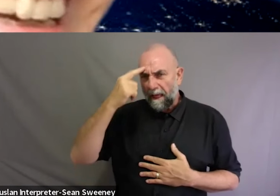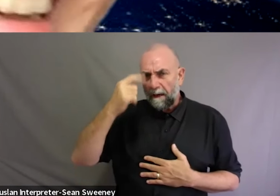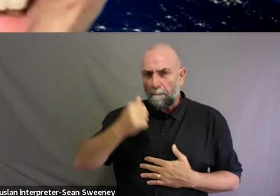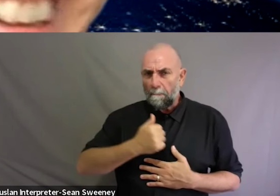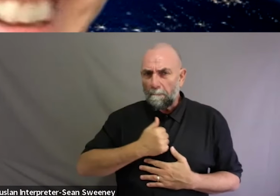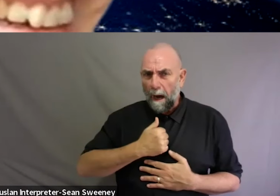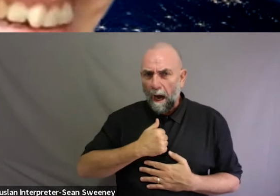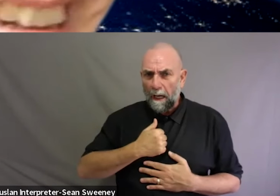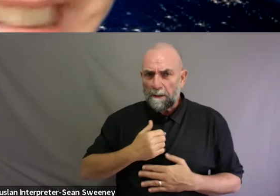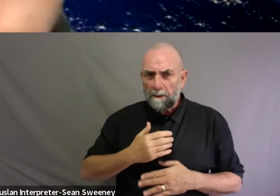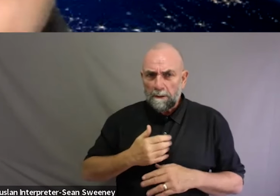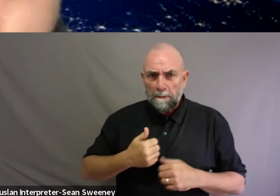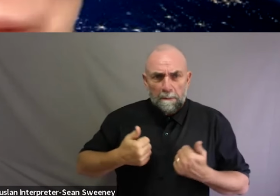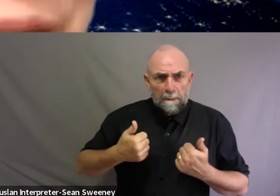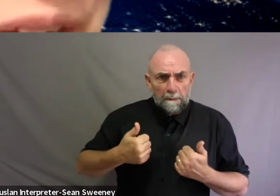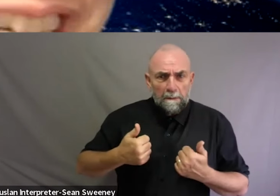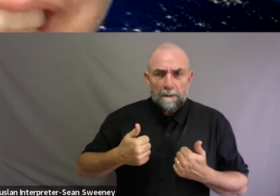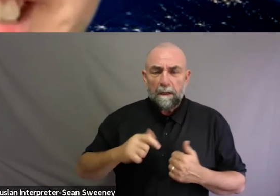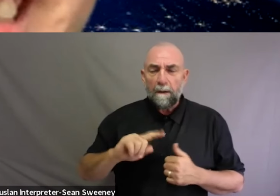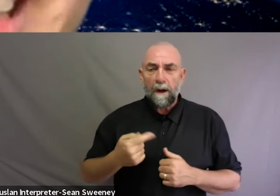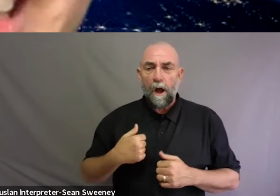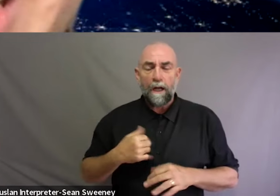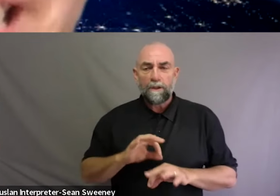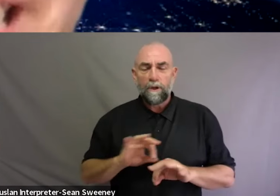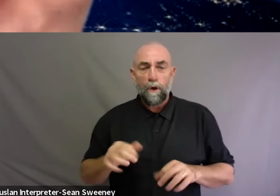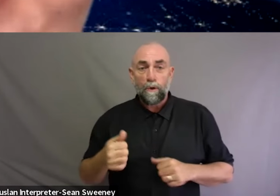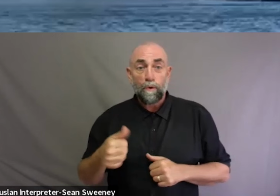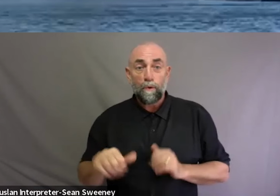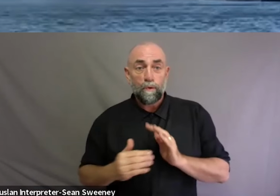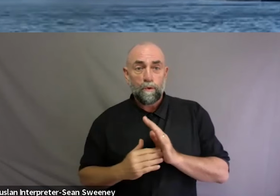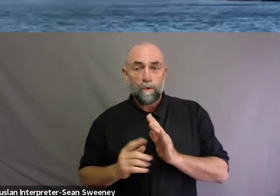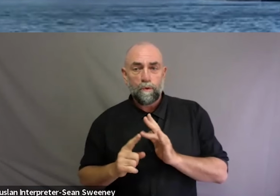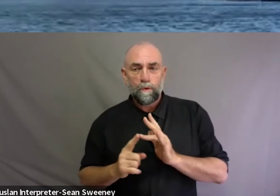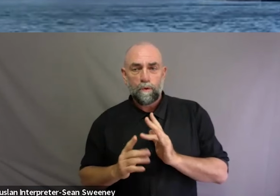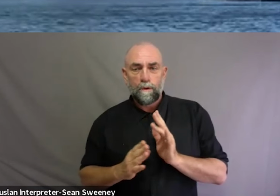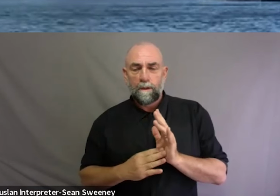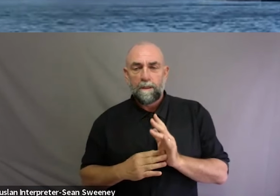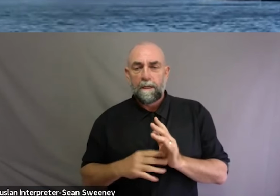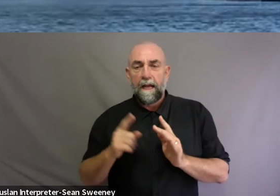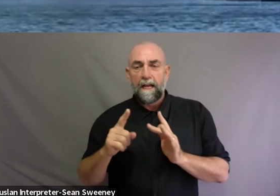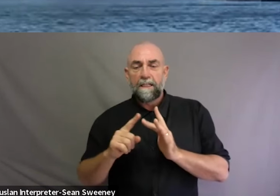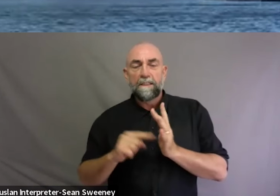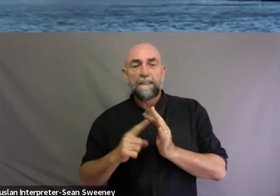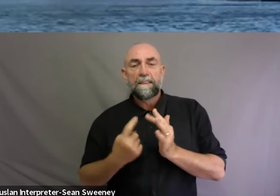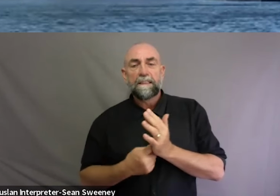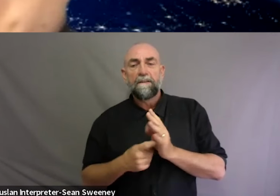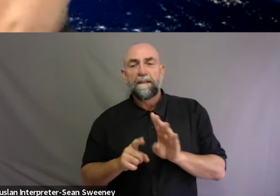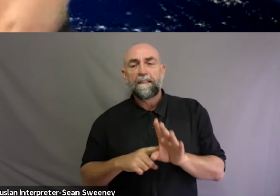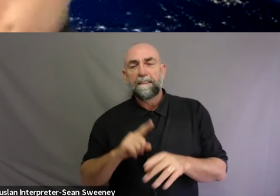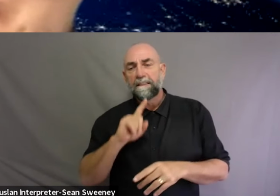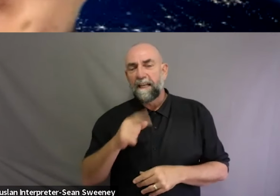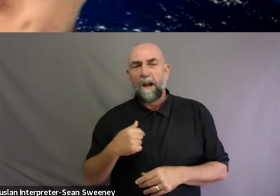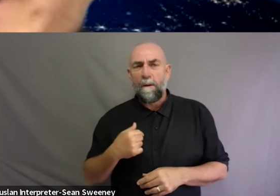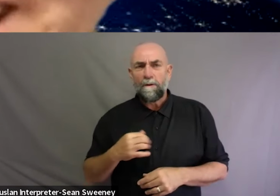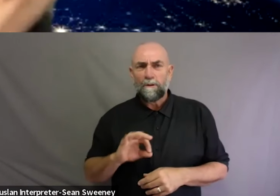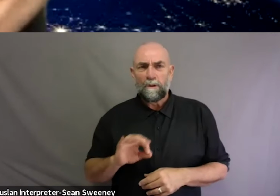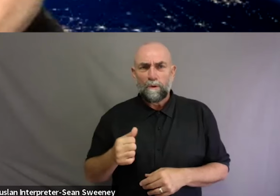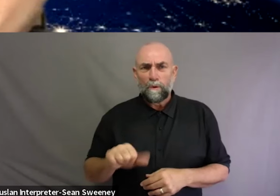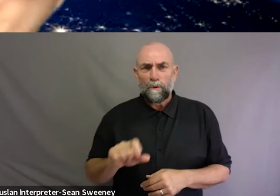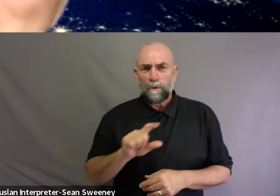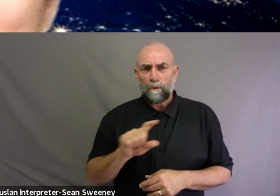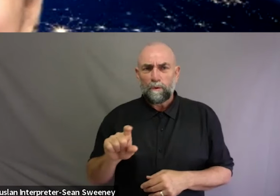share. Because I'm not a Zoom user and I think it's not working. We're not seeing it, May. Okay. Yeah, maybe